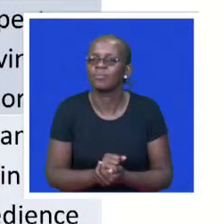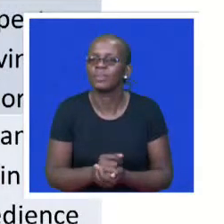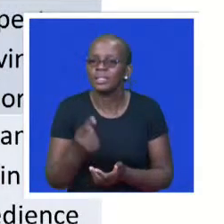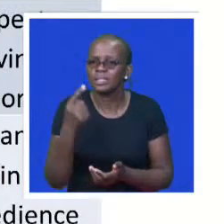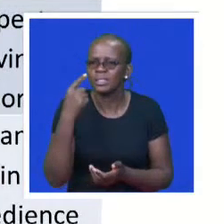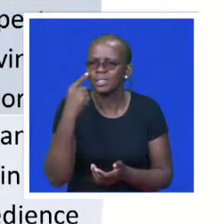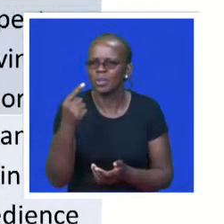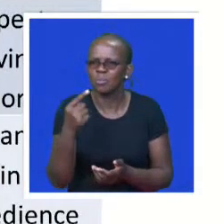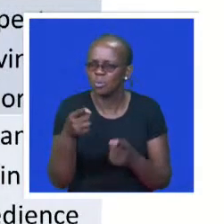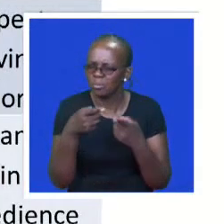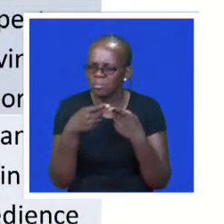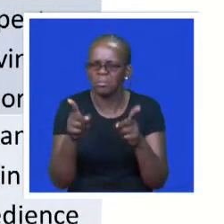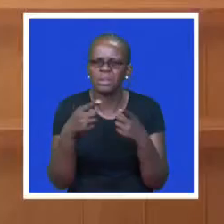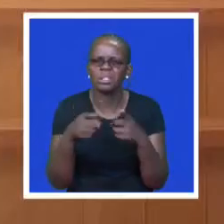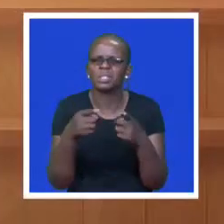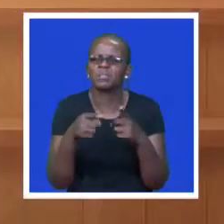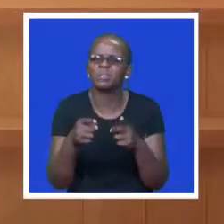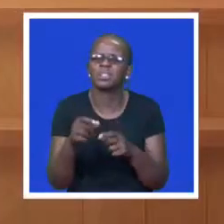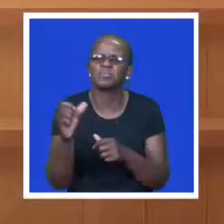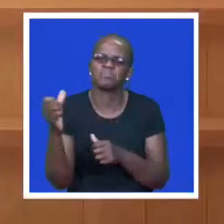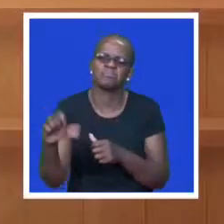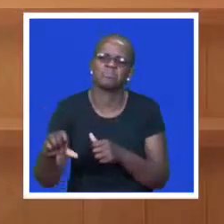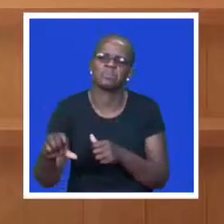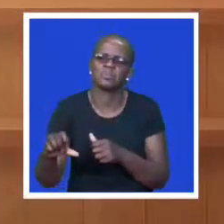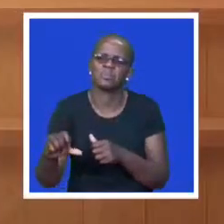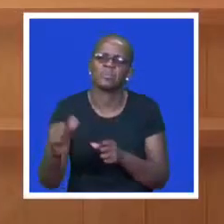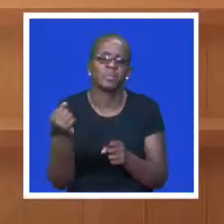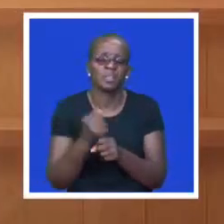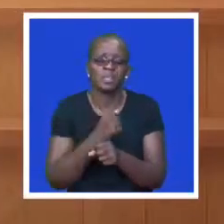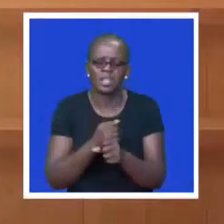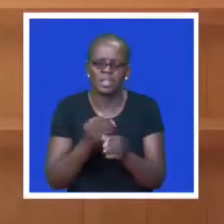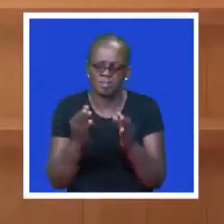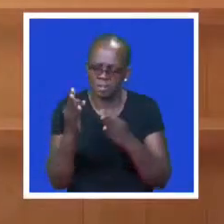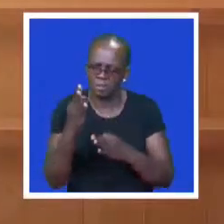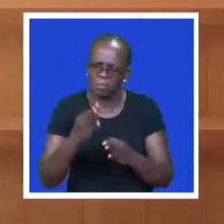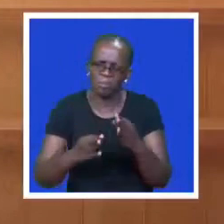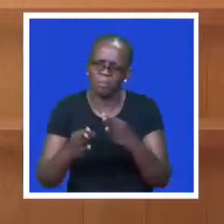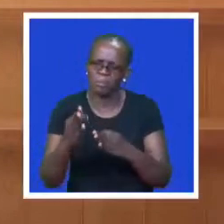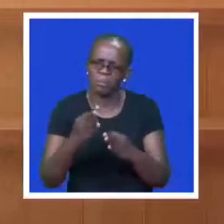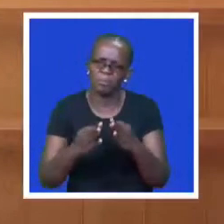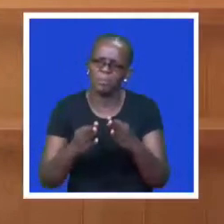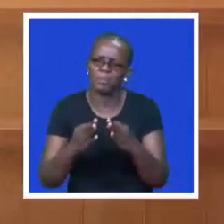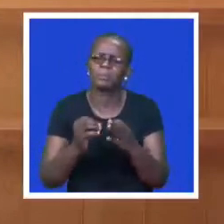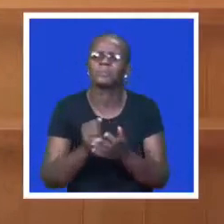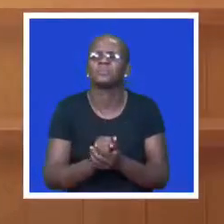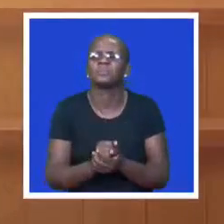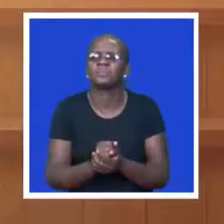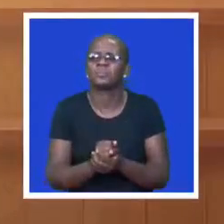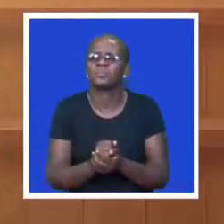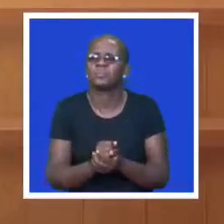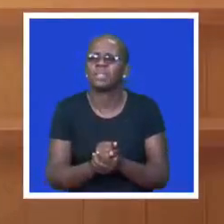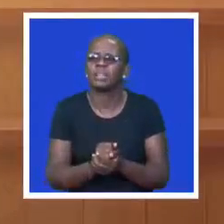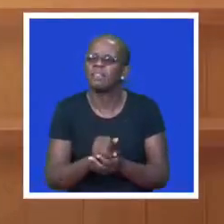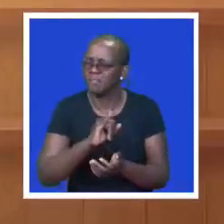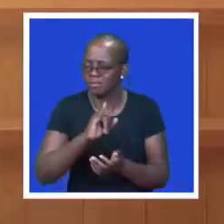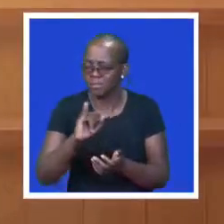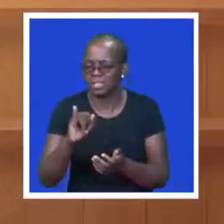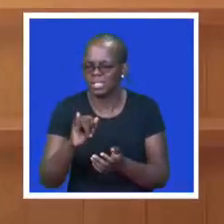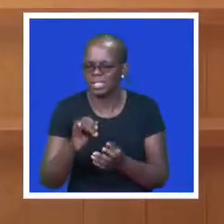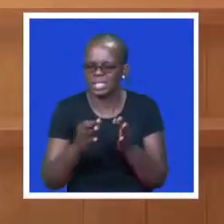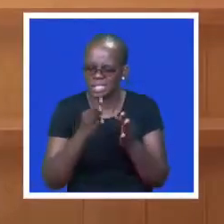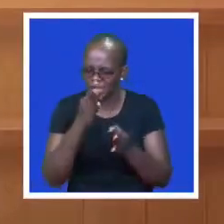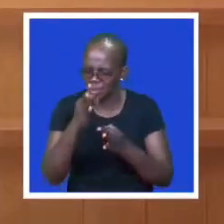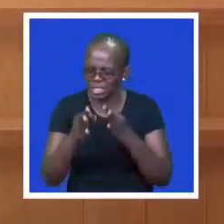of sins. But we cannot describe the types of sin without explaining what sin is, dear